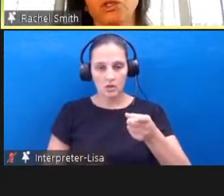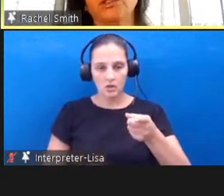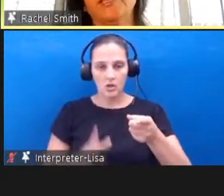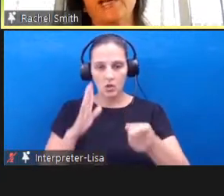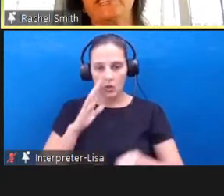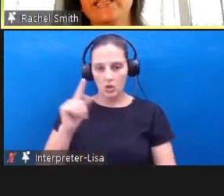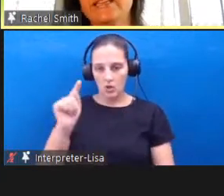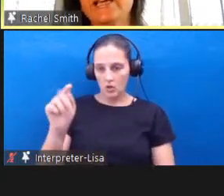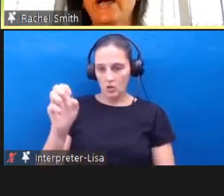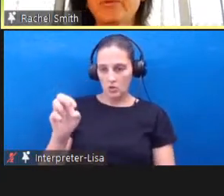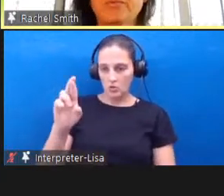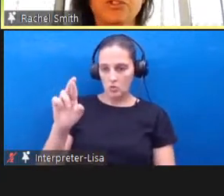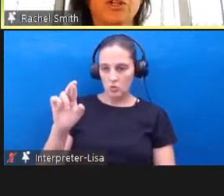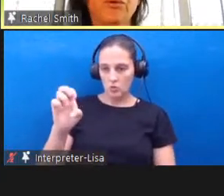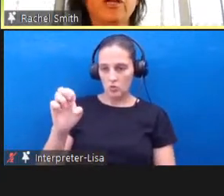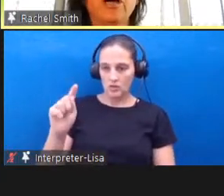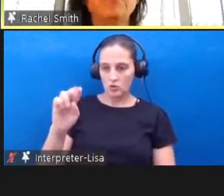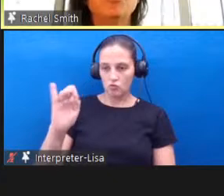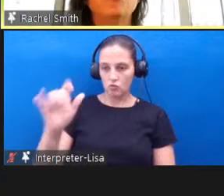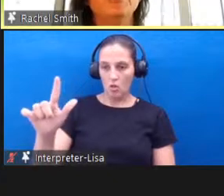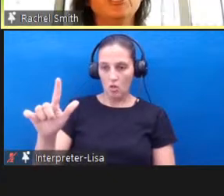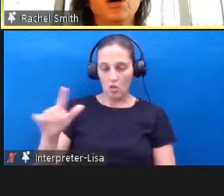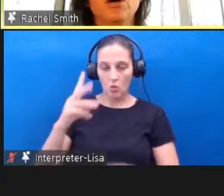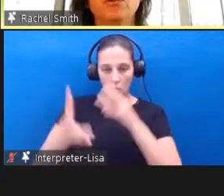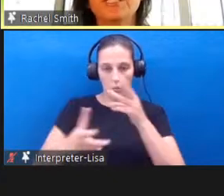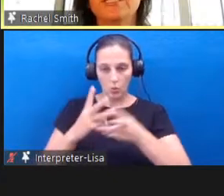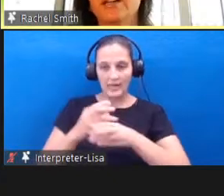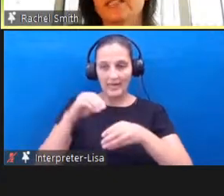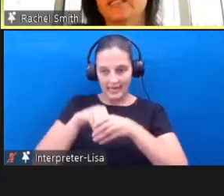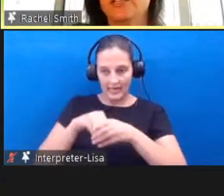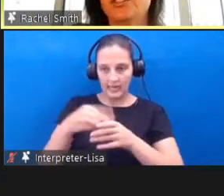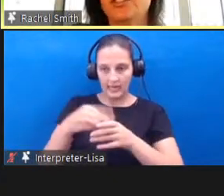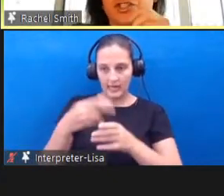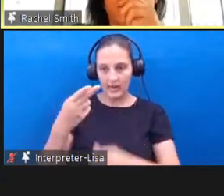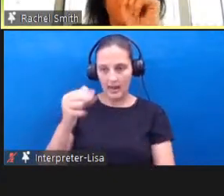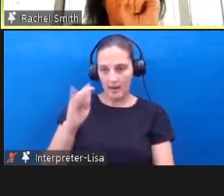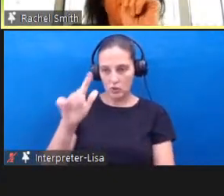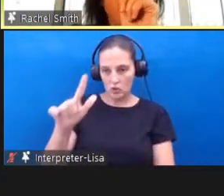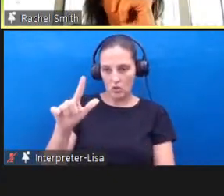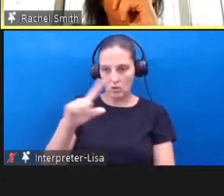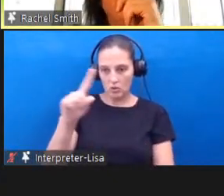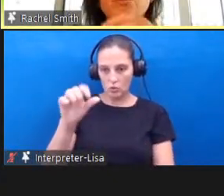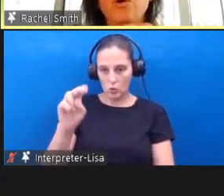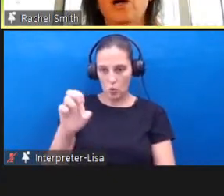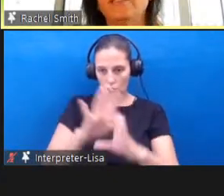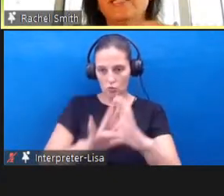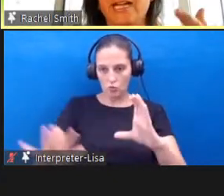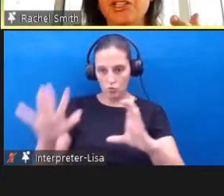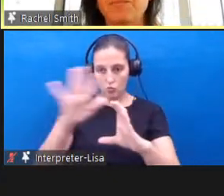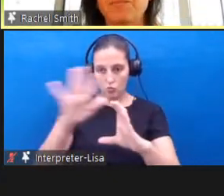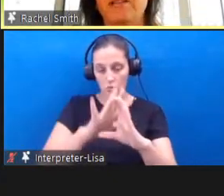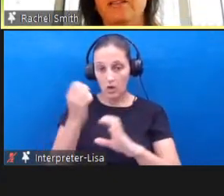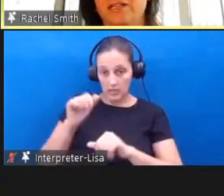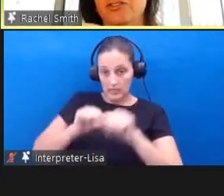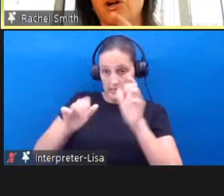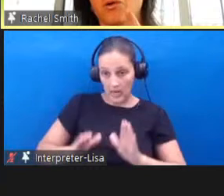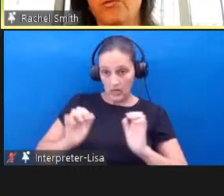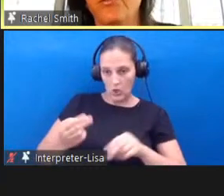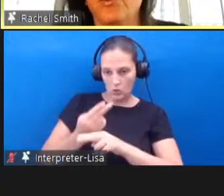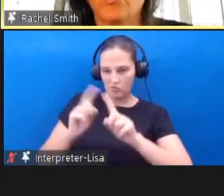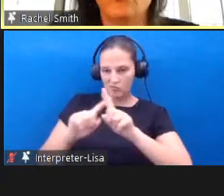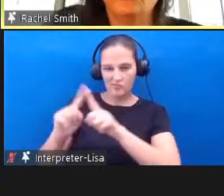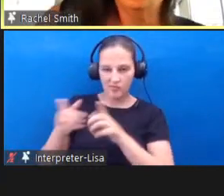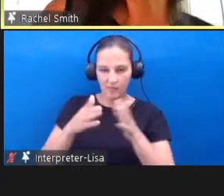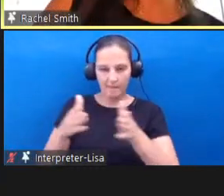terrestrial world that's in the habitable zone. So we know scientists can determine through detection methods, and I'll